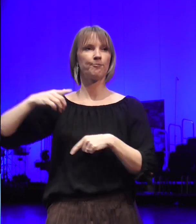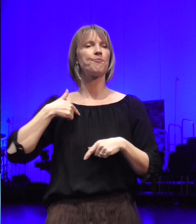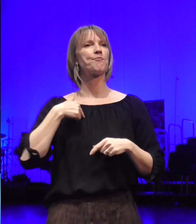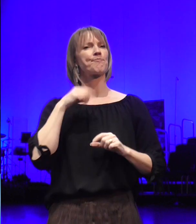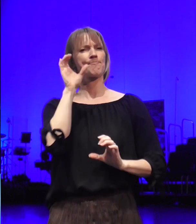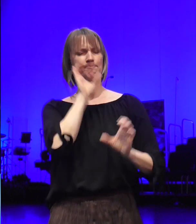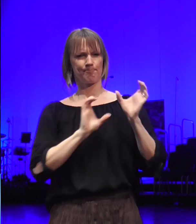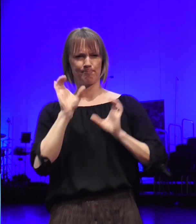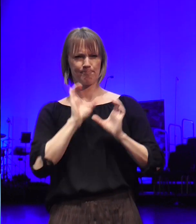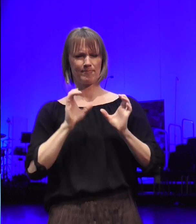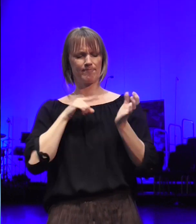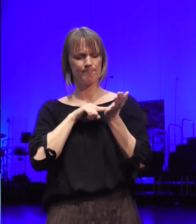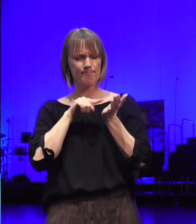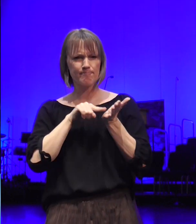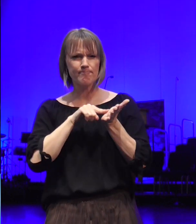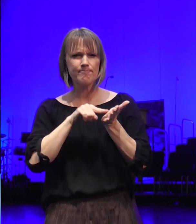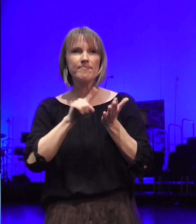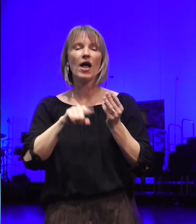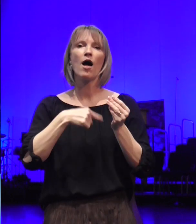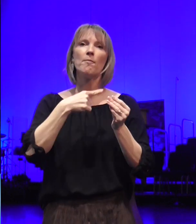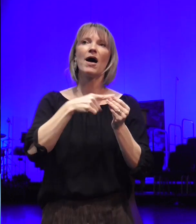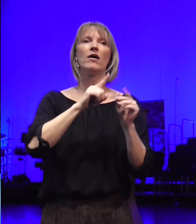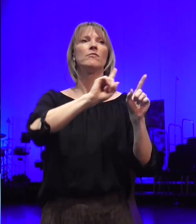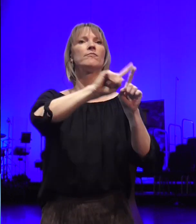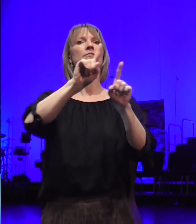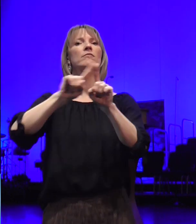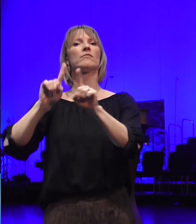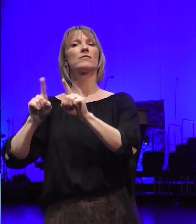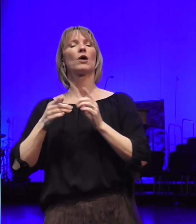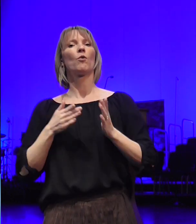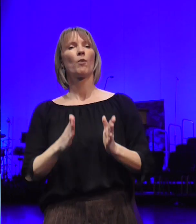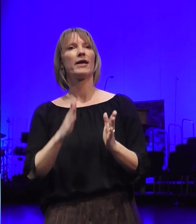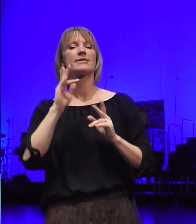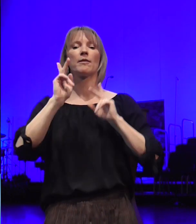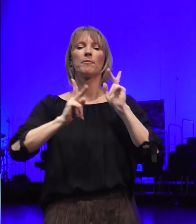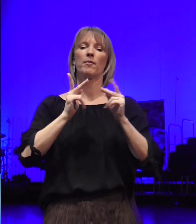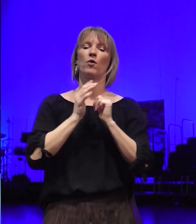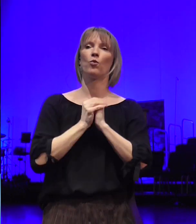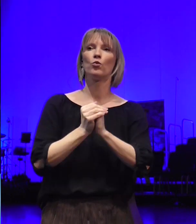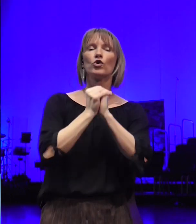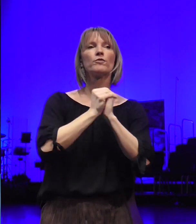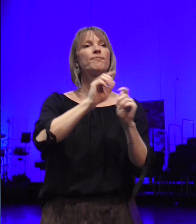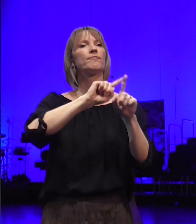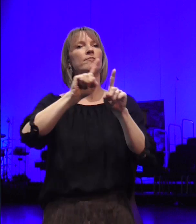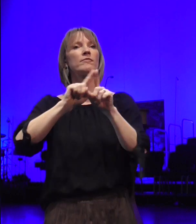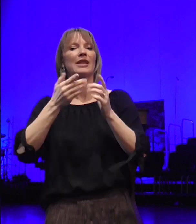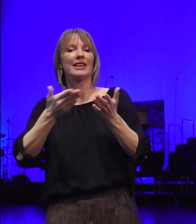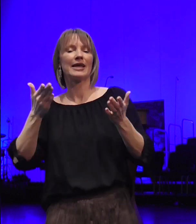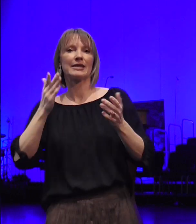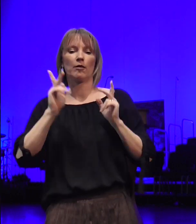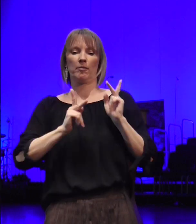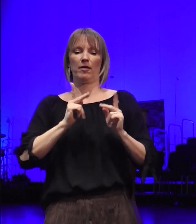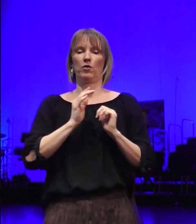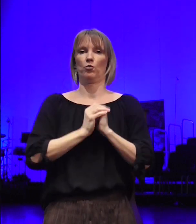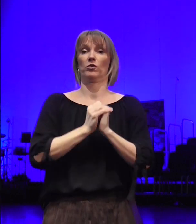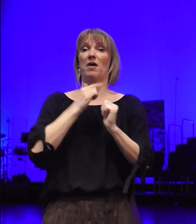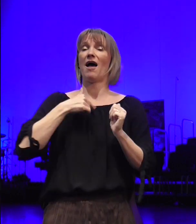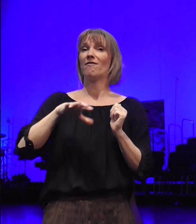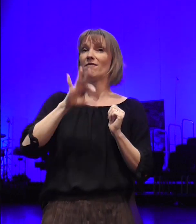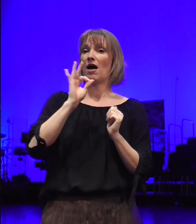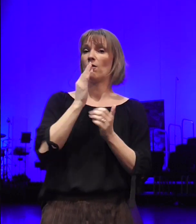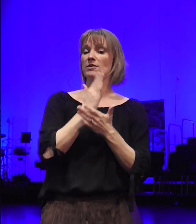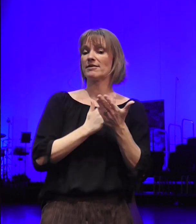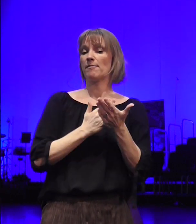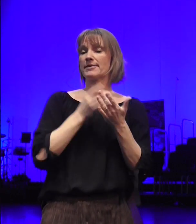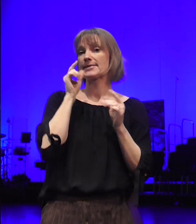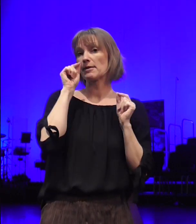looking, researching about different ways that people worship and different things that people worship. And I found some